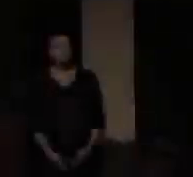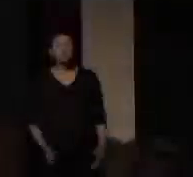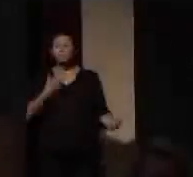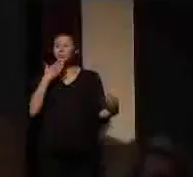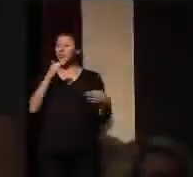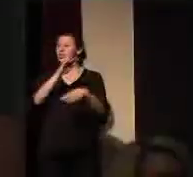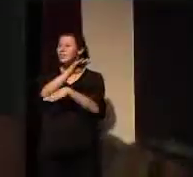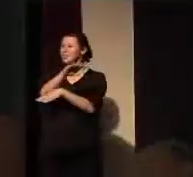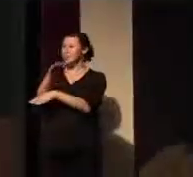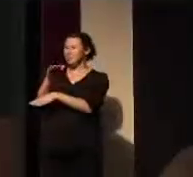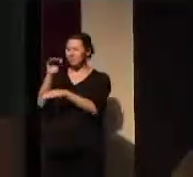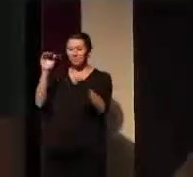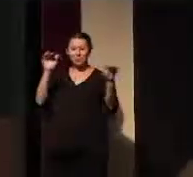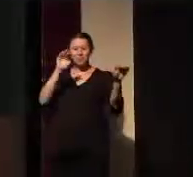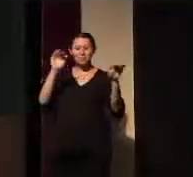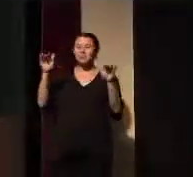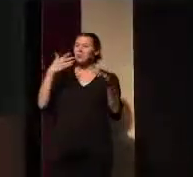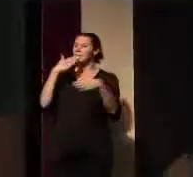Good evening.